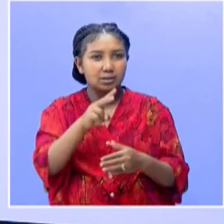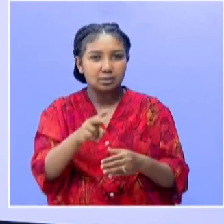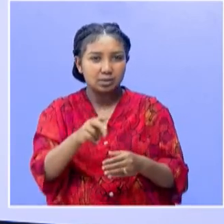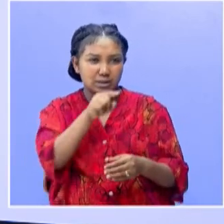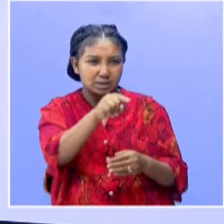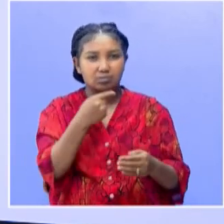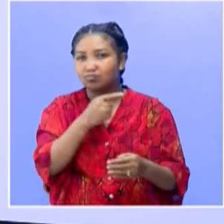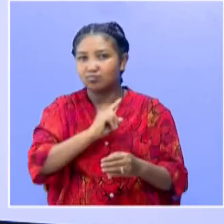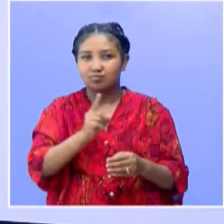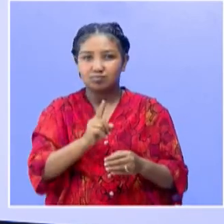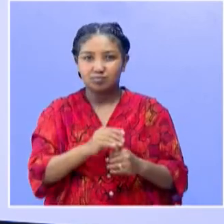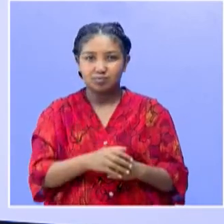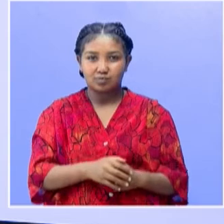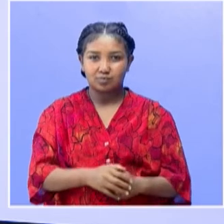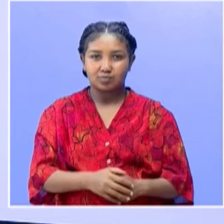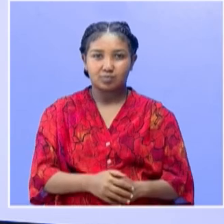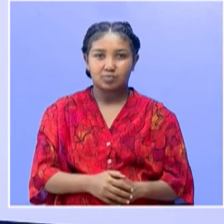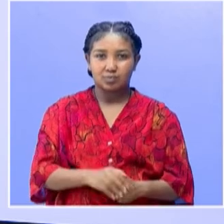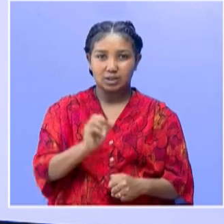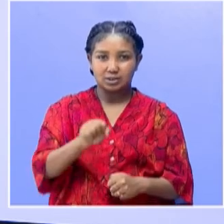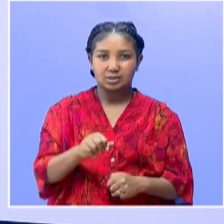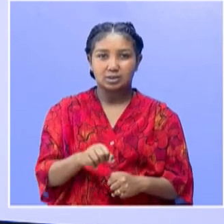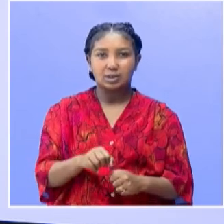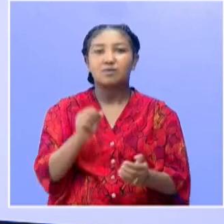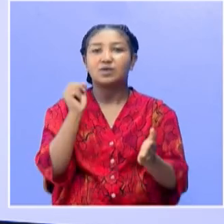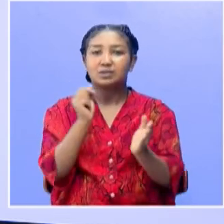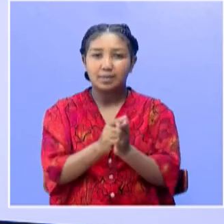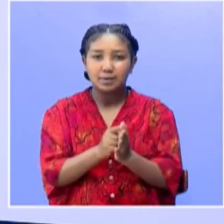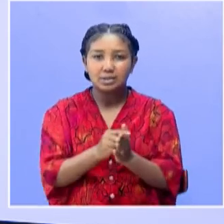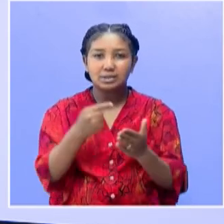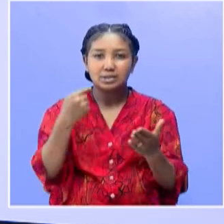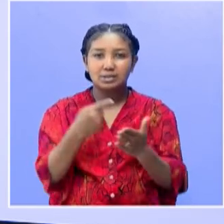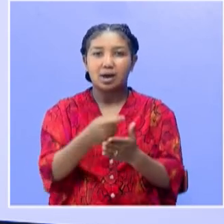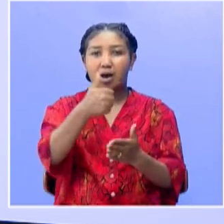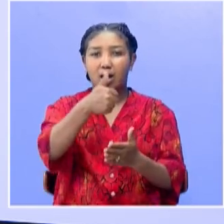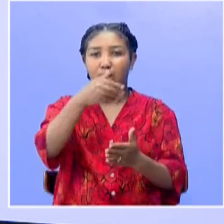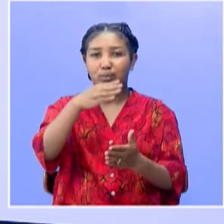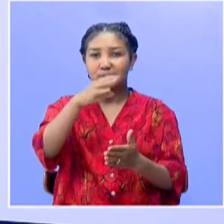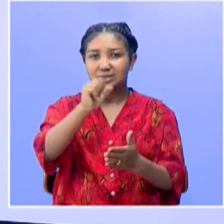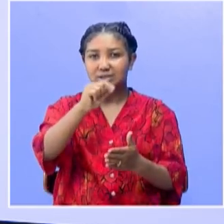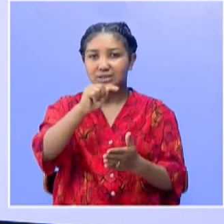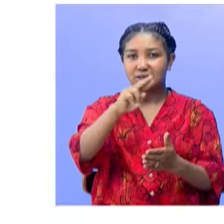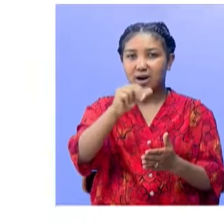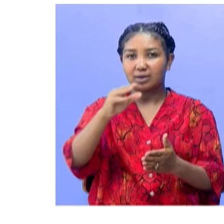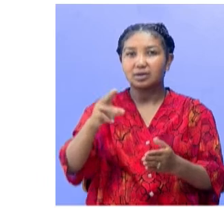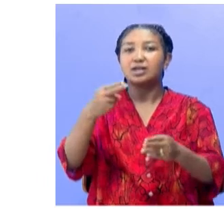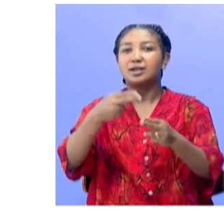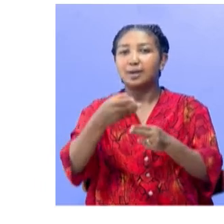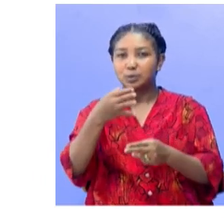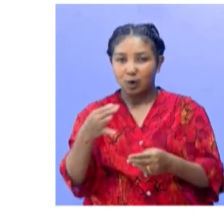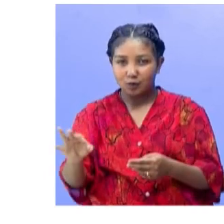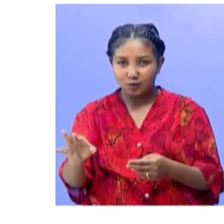is this. Yeah? Yes. Like for example, these abstract nouns are names of